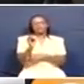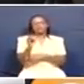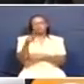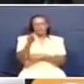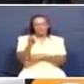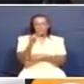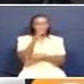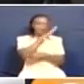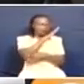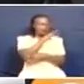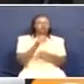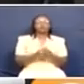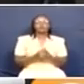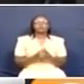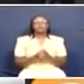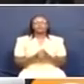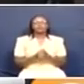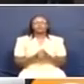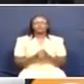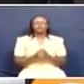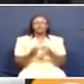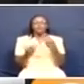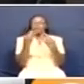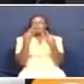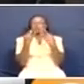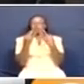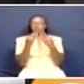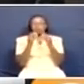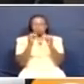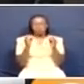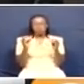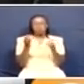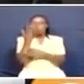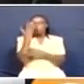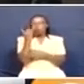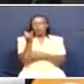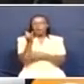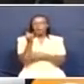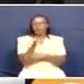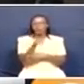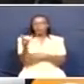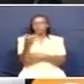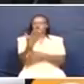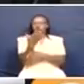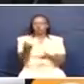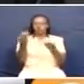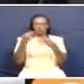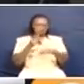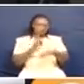p.m. in the afternoon. No explanation has been given, my lords, for why those documents were served at that